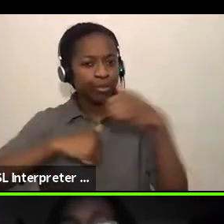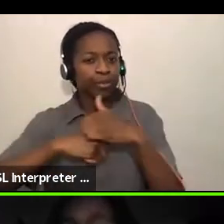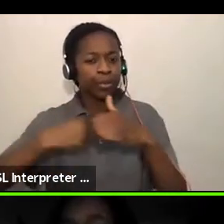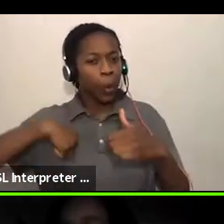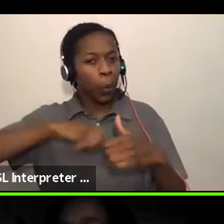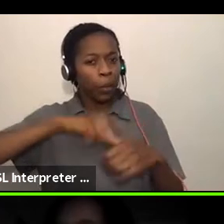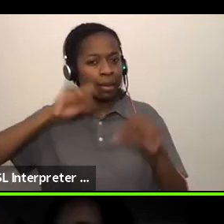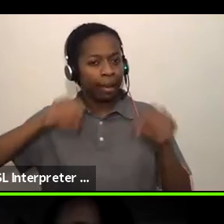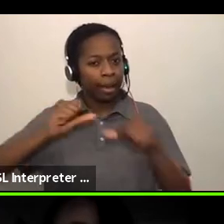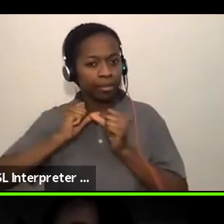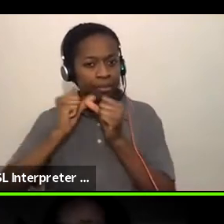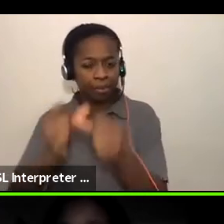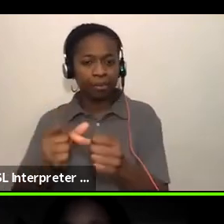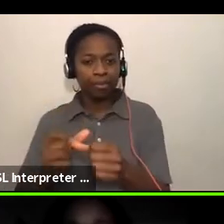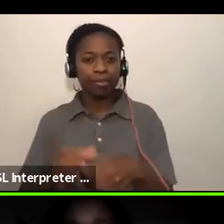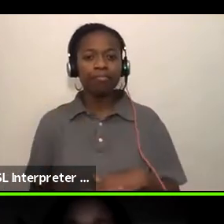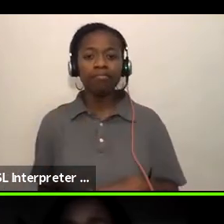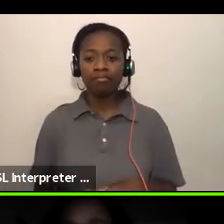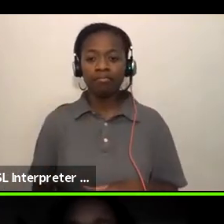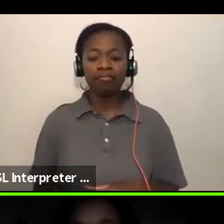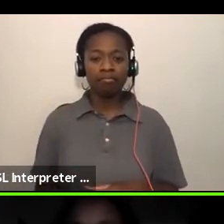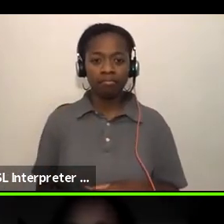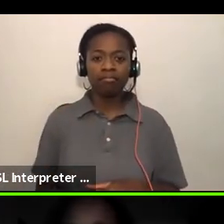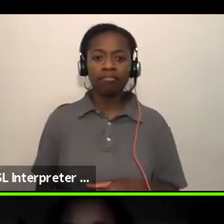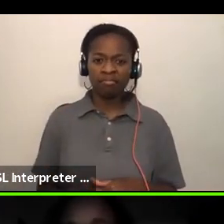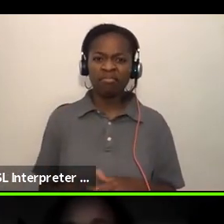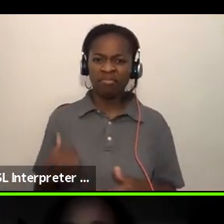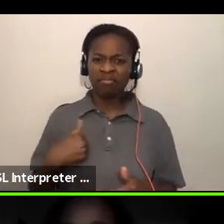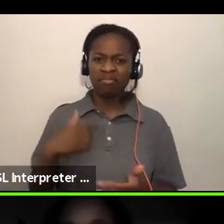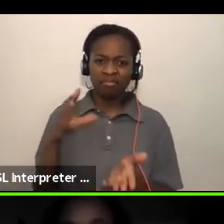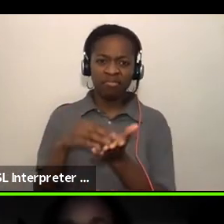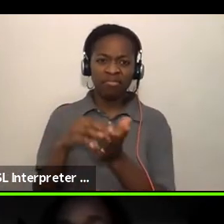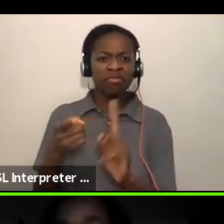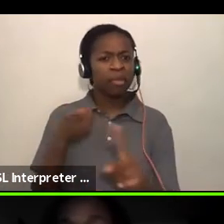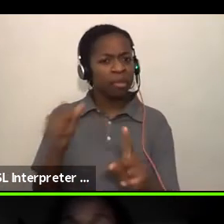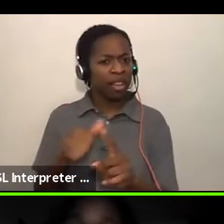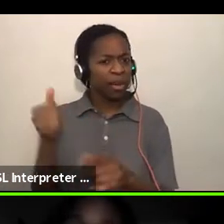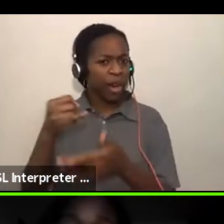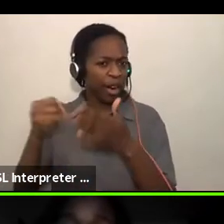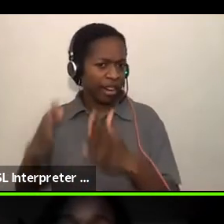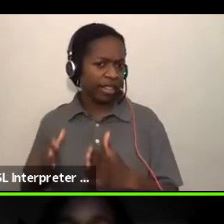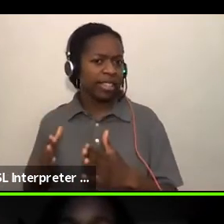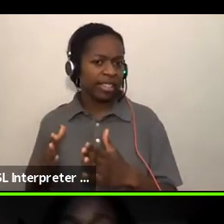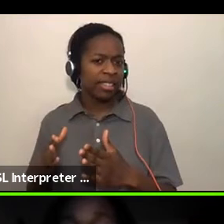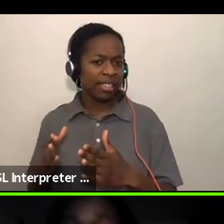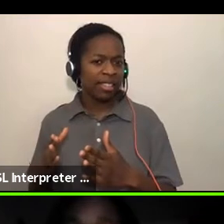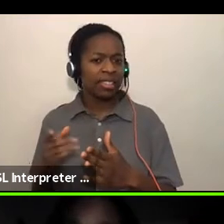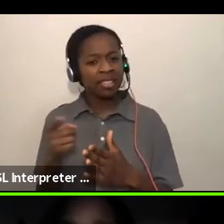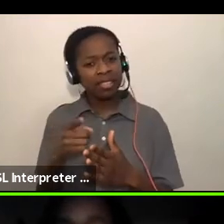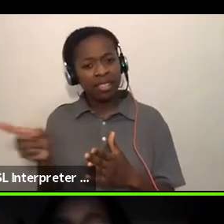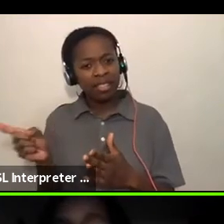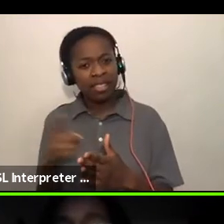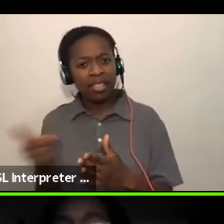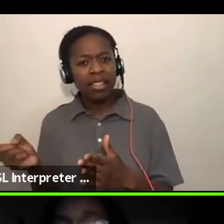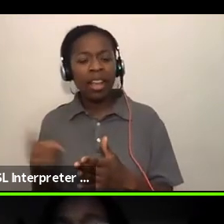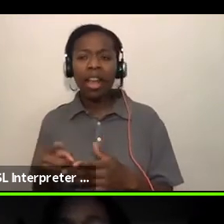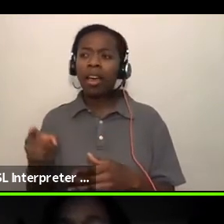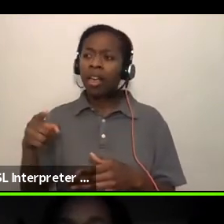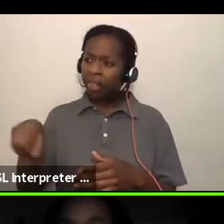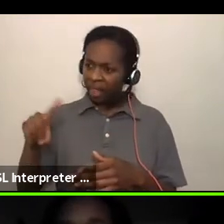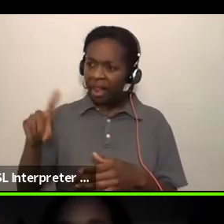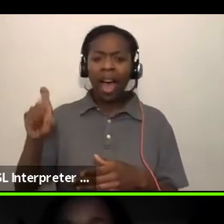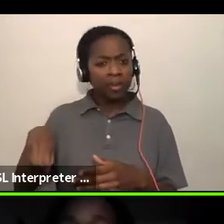through. And definitely I've learned from those other artists that it's fueled them to really rethink and reimagine